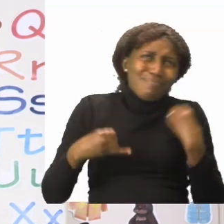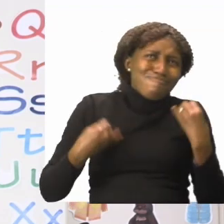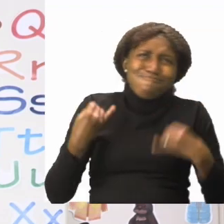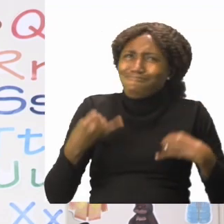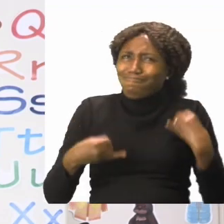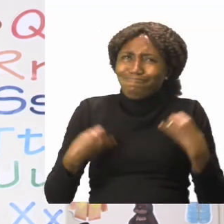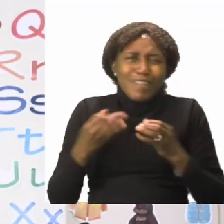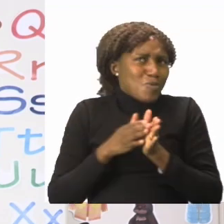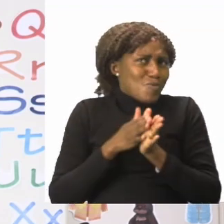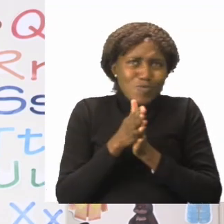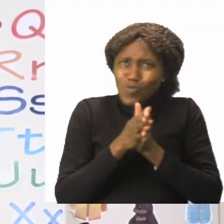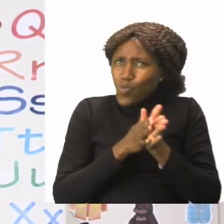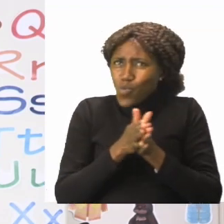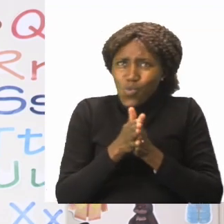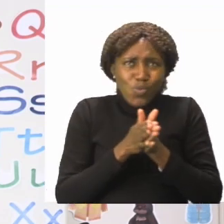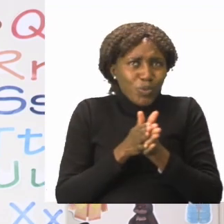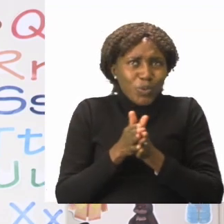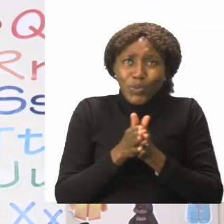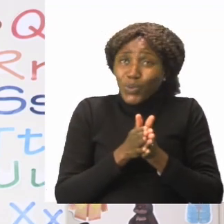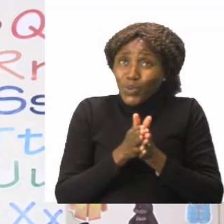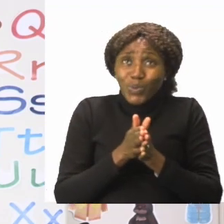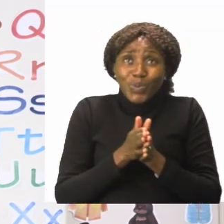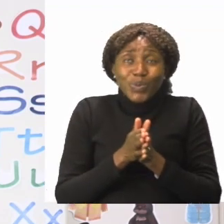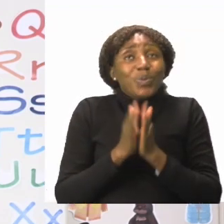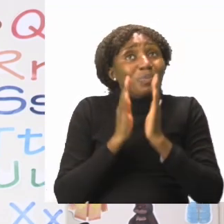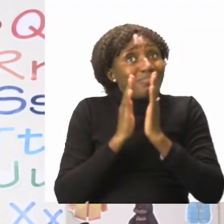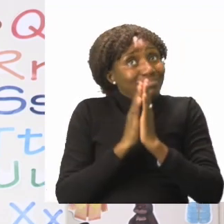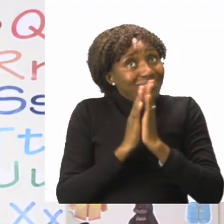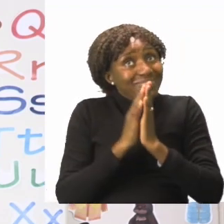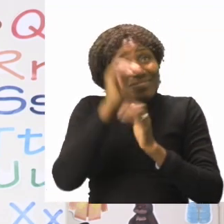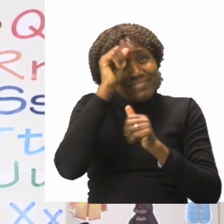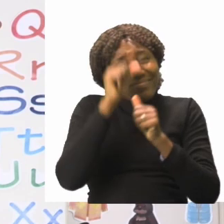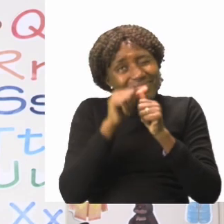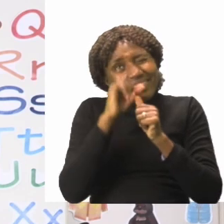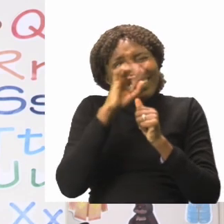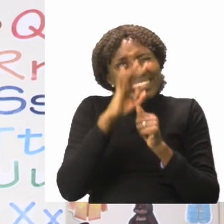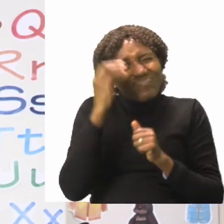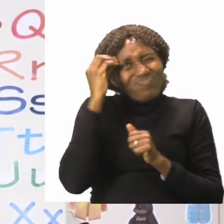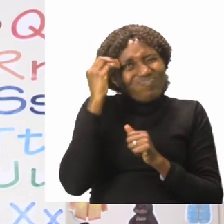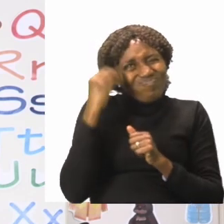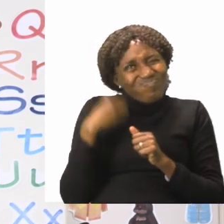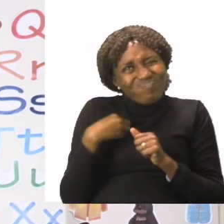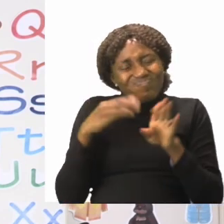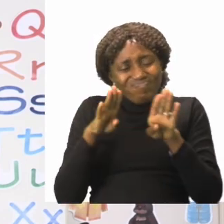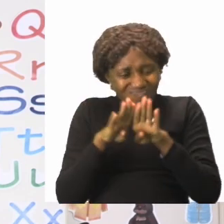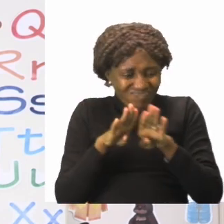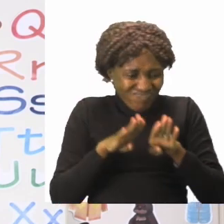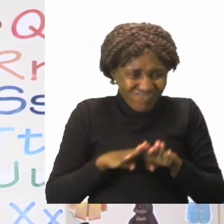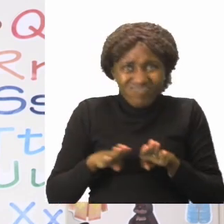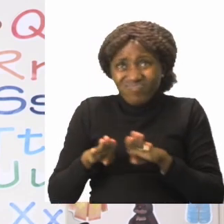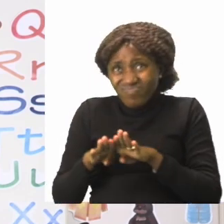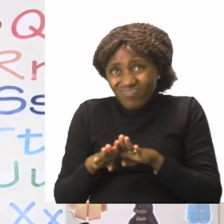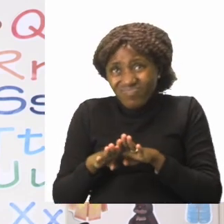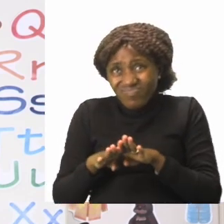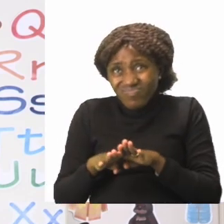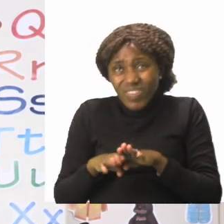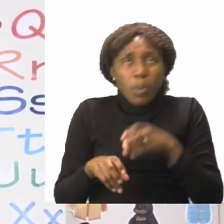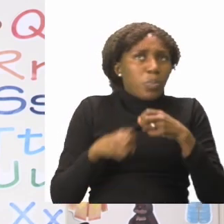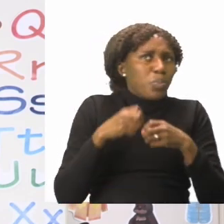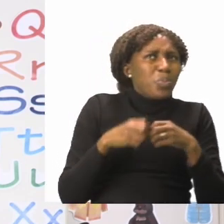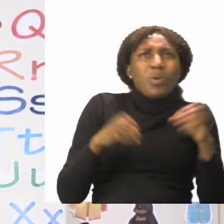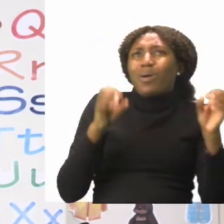fun. I know I did. Remember, if you're not sure what to do or you don't